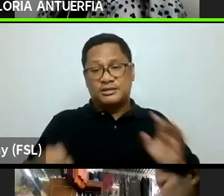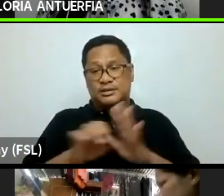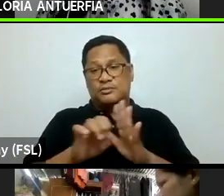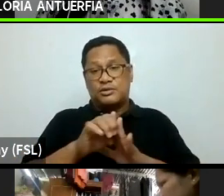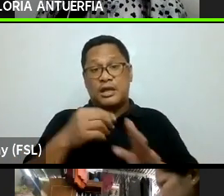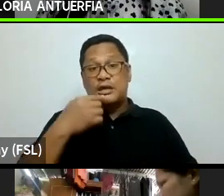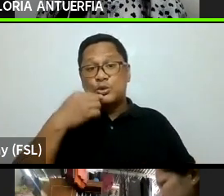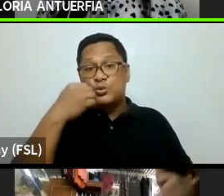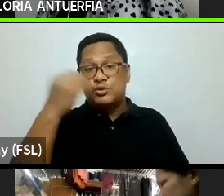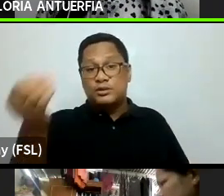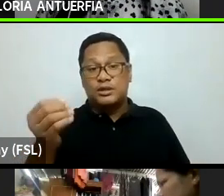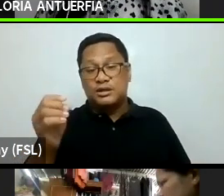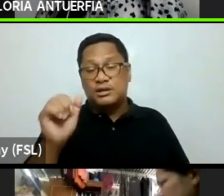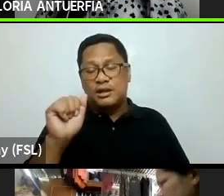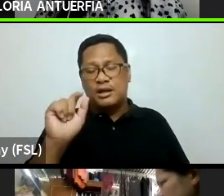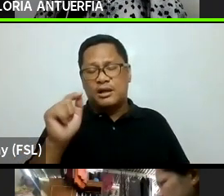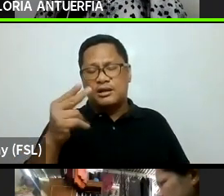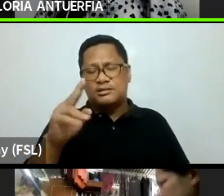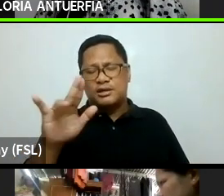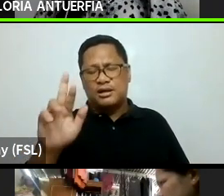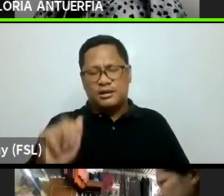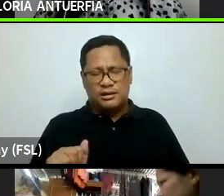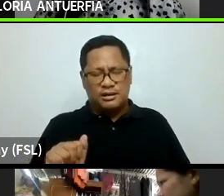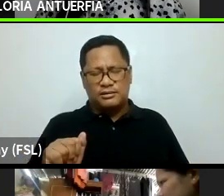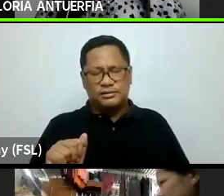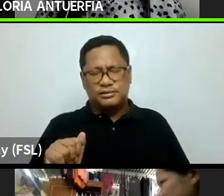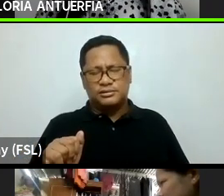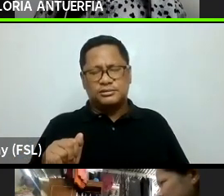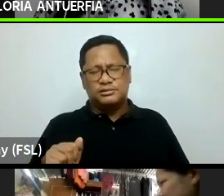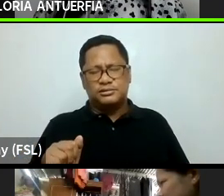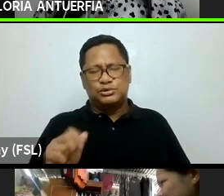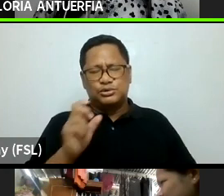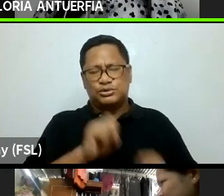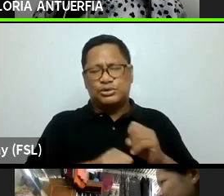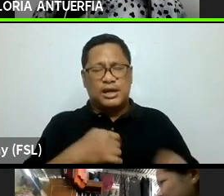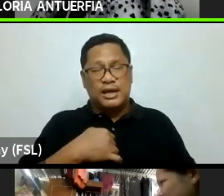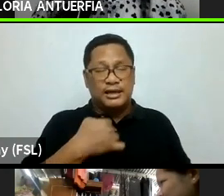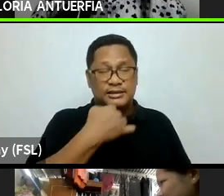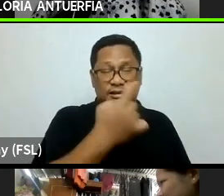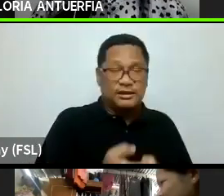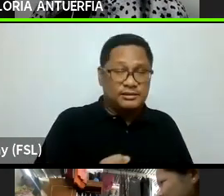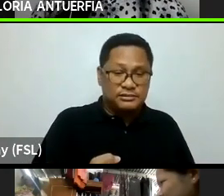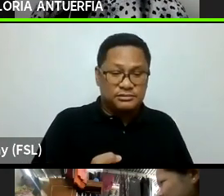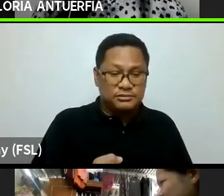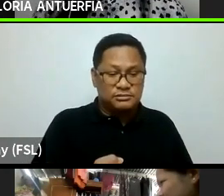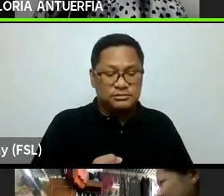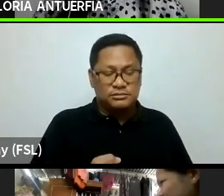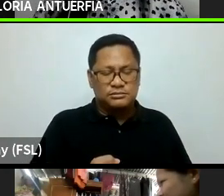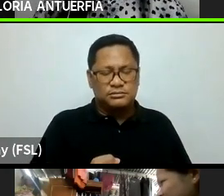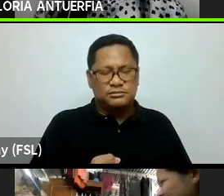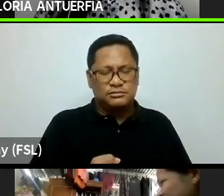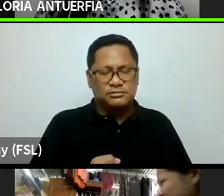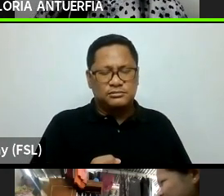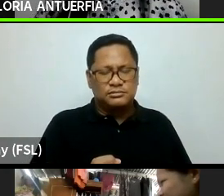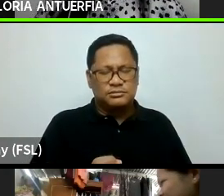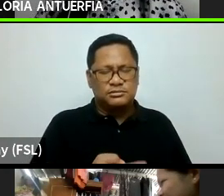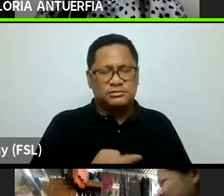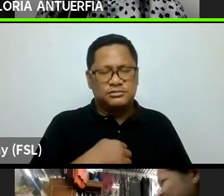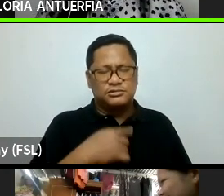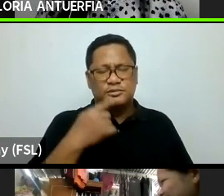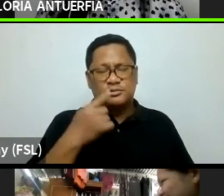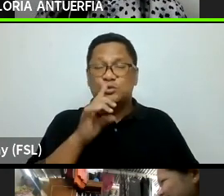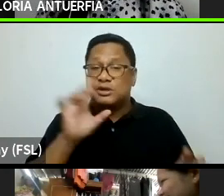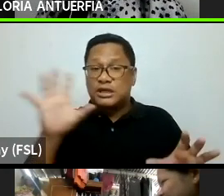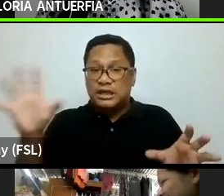atsara, isang bottle. So sabi ko sa kanila, gagather ko yung mga orders, then